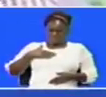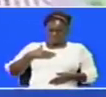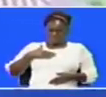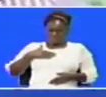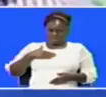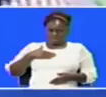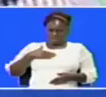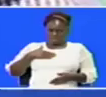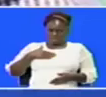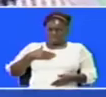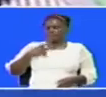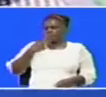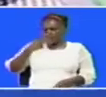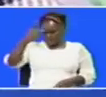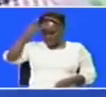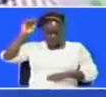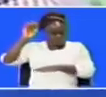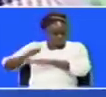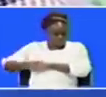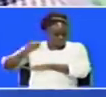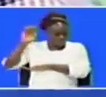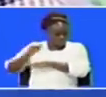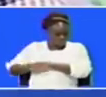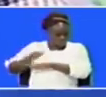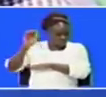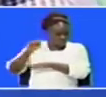very great parents,